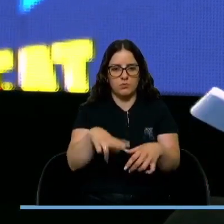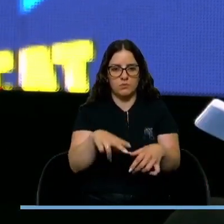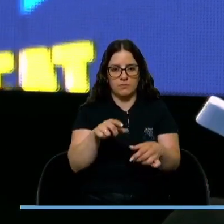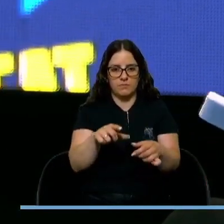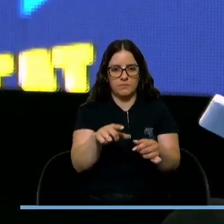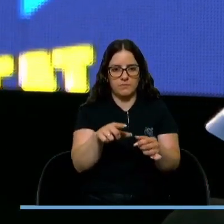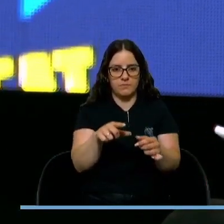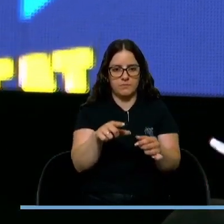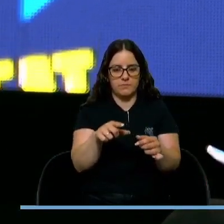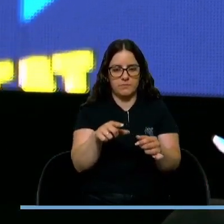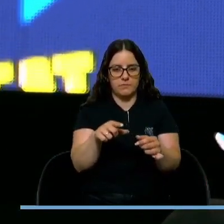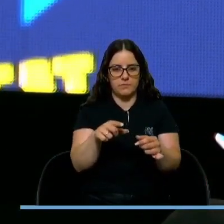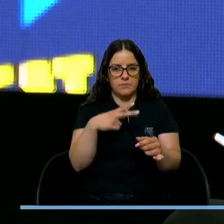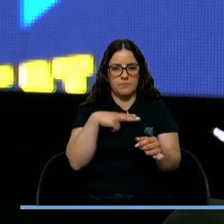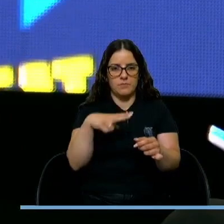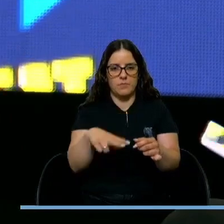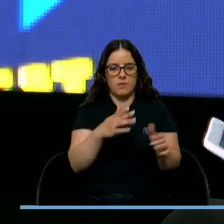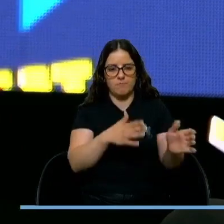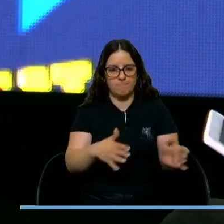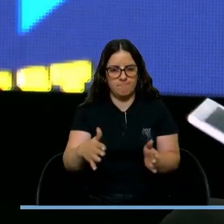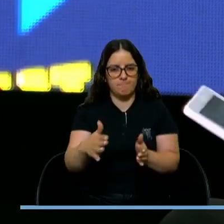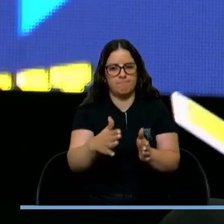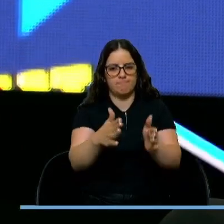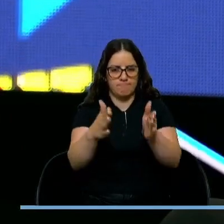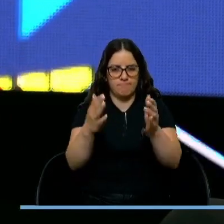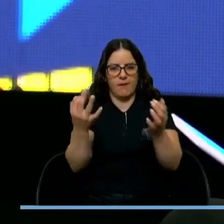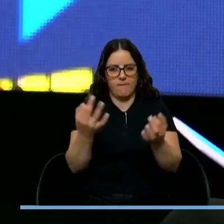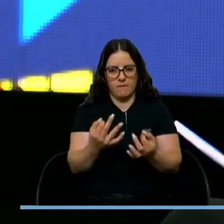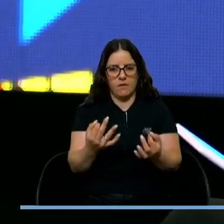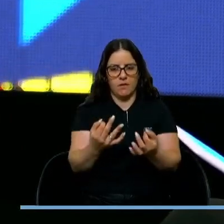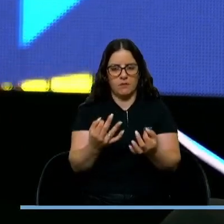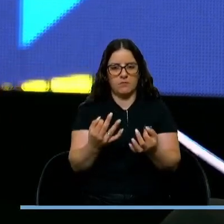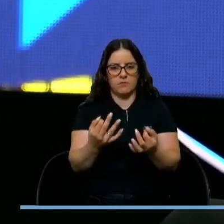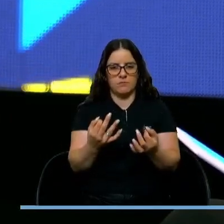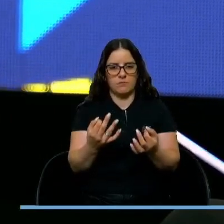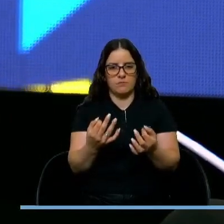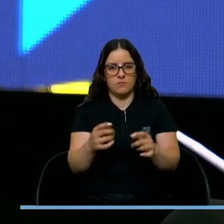In the case of Portugal, Portugal is